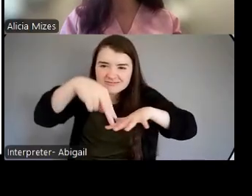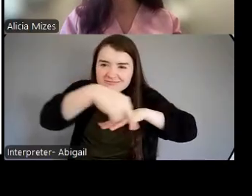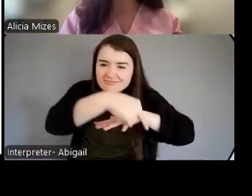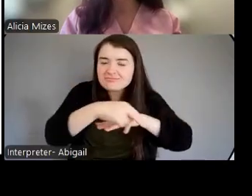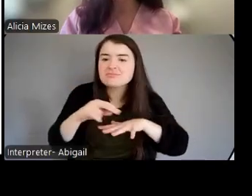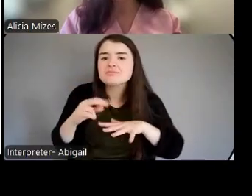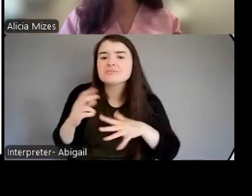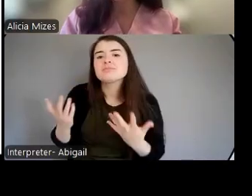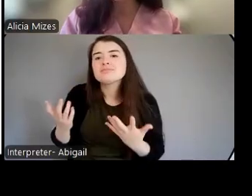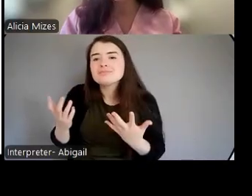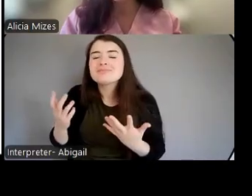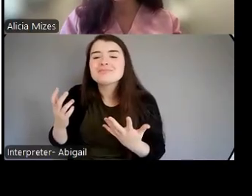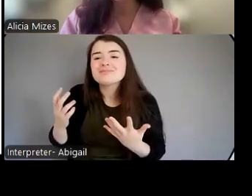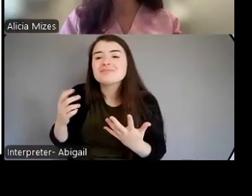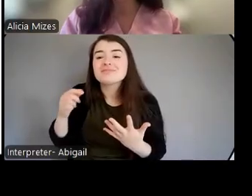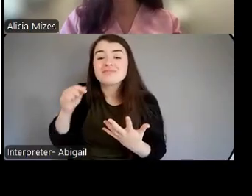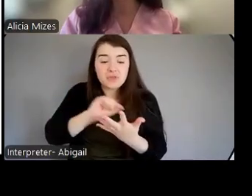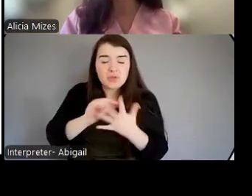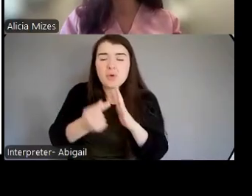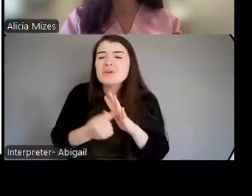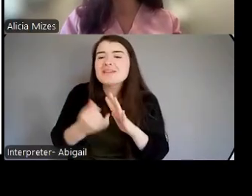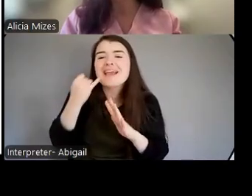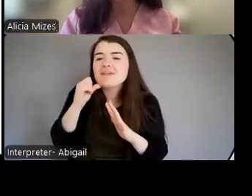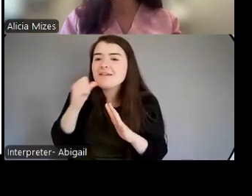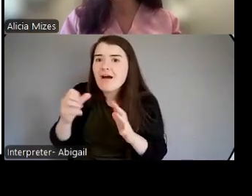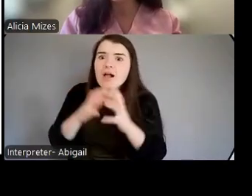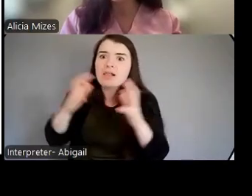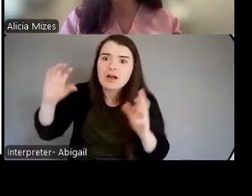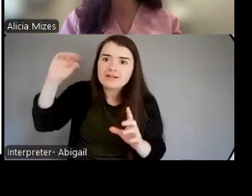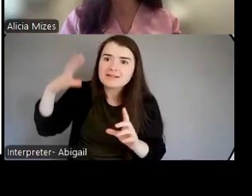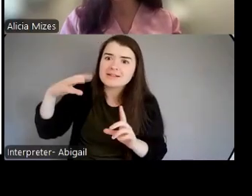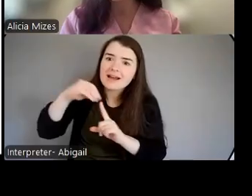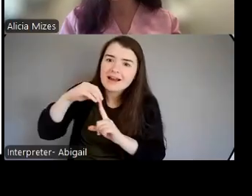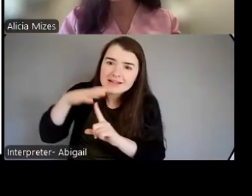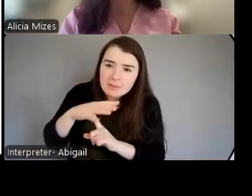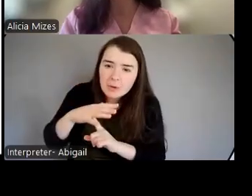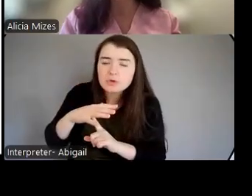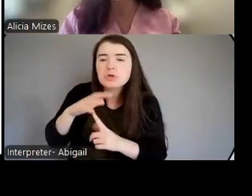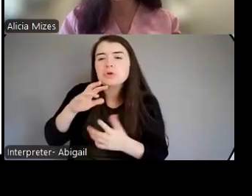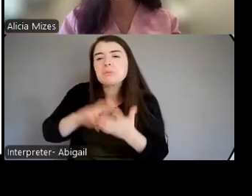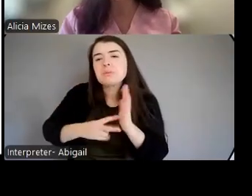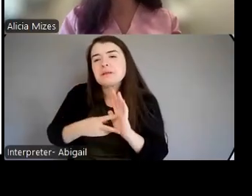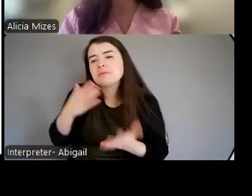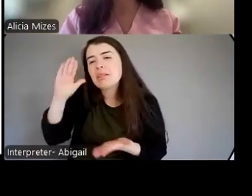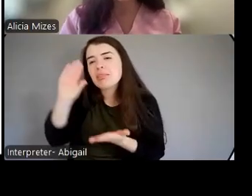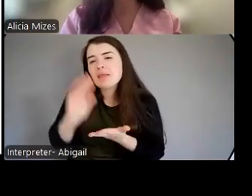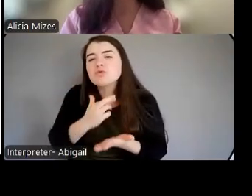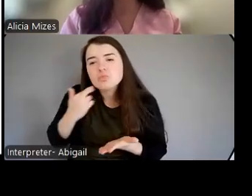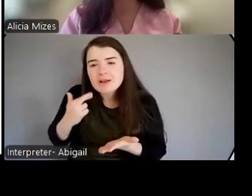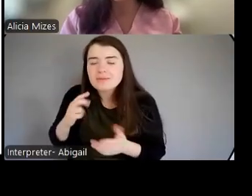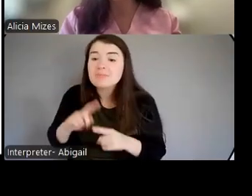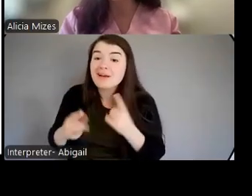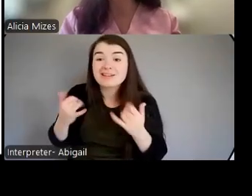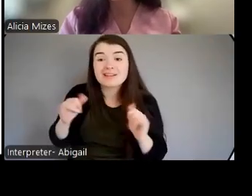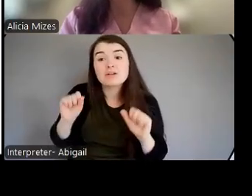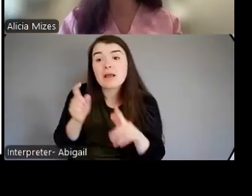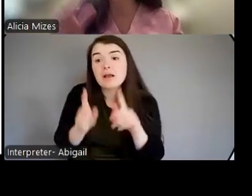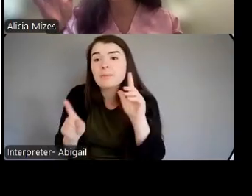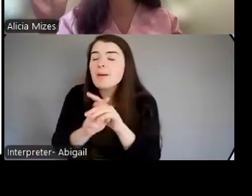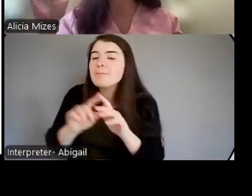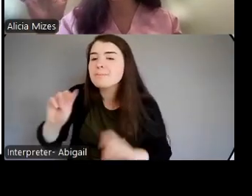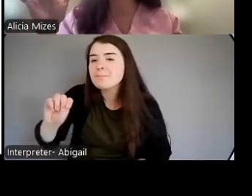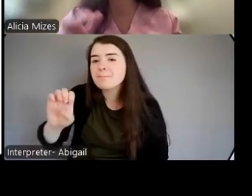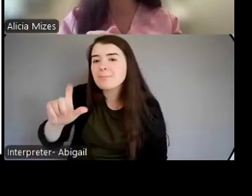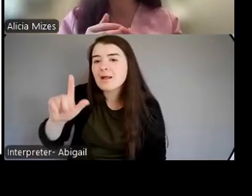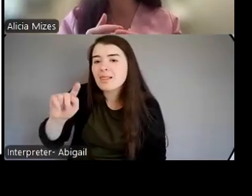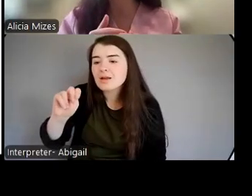areas are less common areas to get skin cancer, but sometimes it can be the bad ones that pop up in these areas. So melanoma can pop up on the bottoms of the feet,